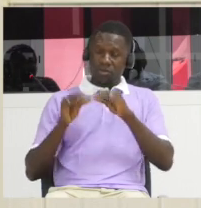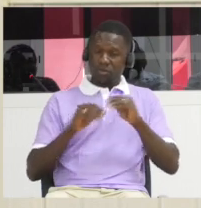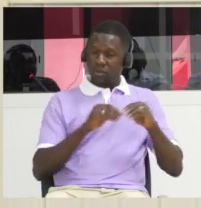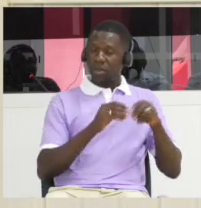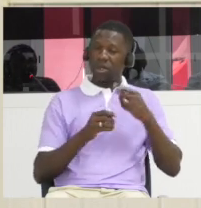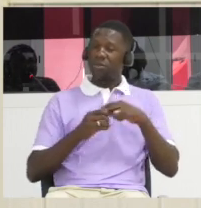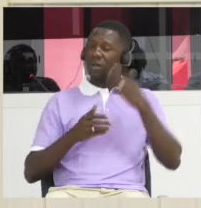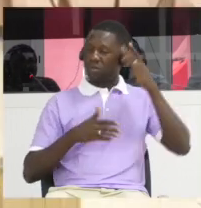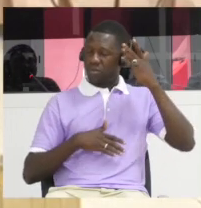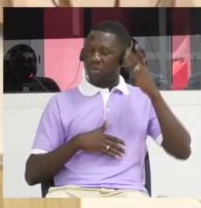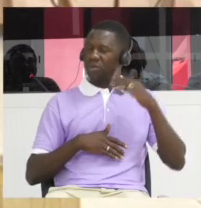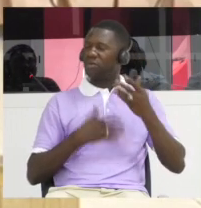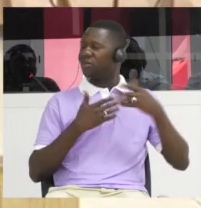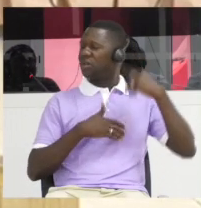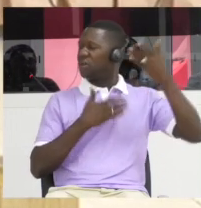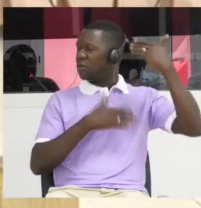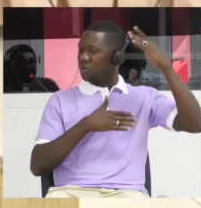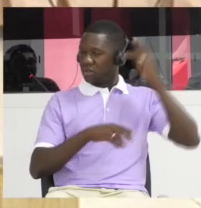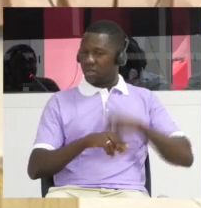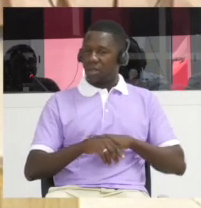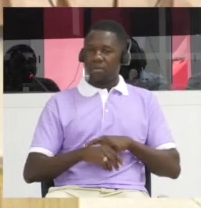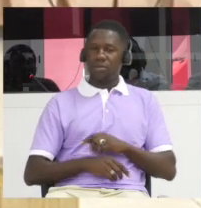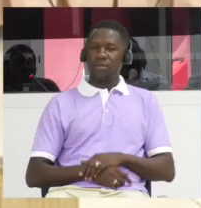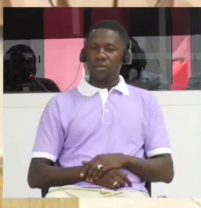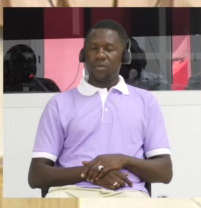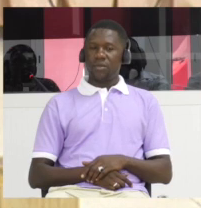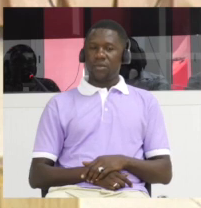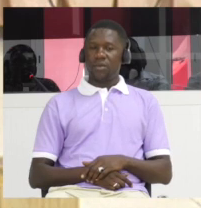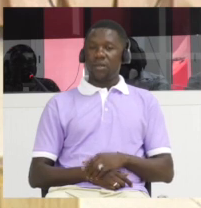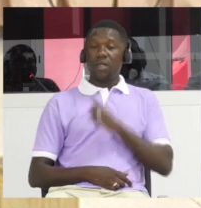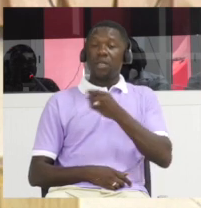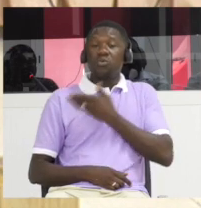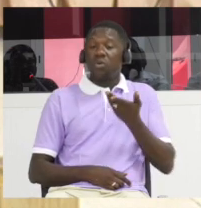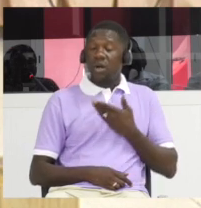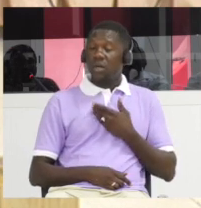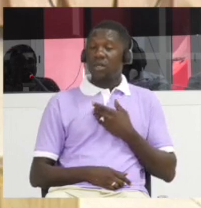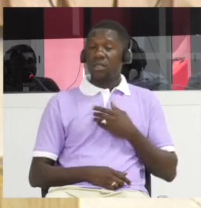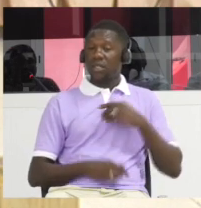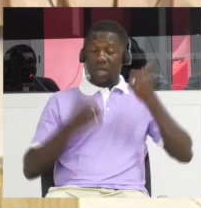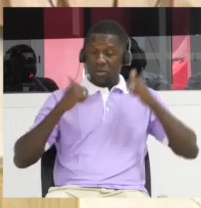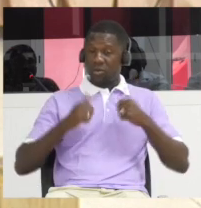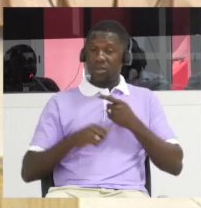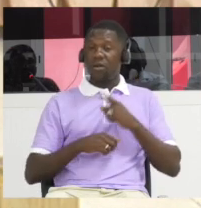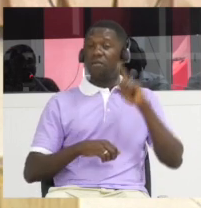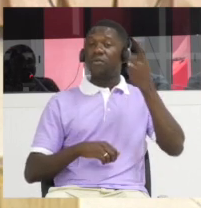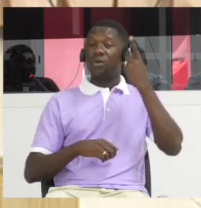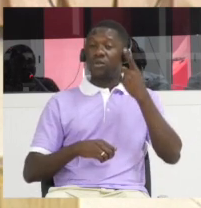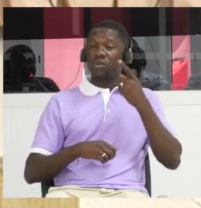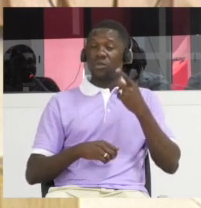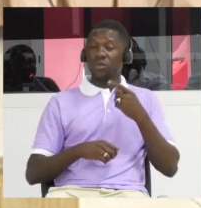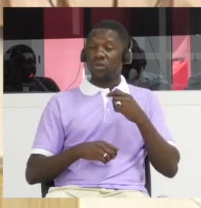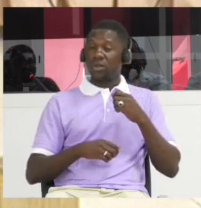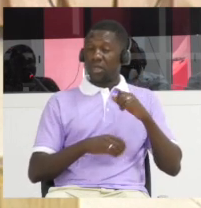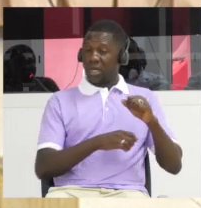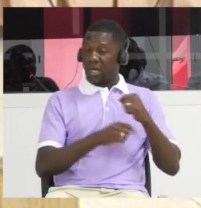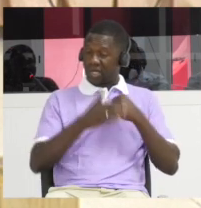long time. And that was what led to the first attempted mutiny. And basically it's because